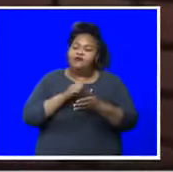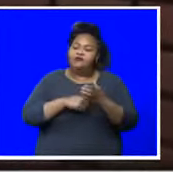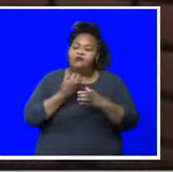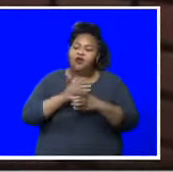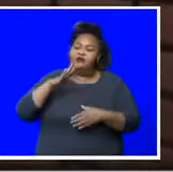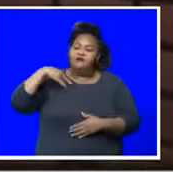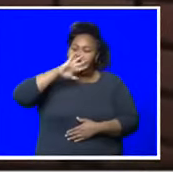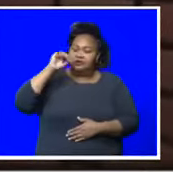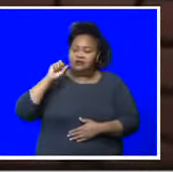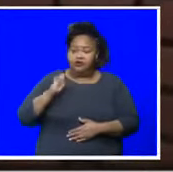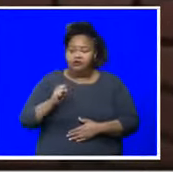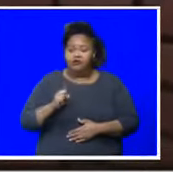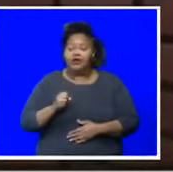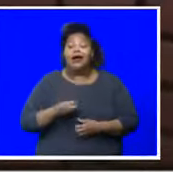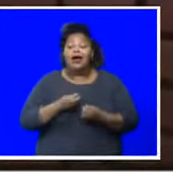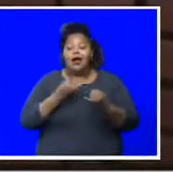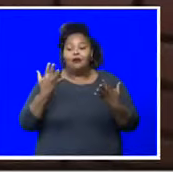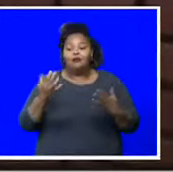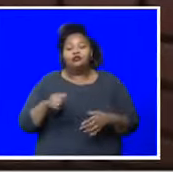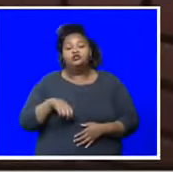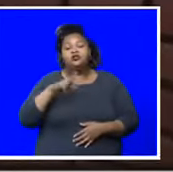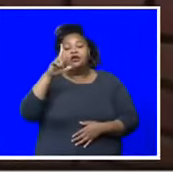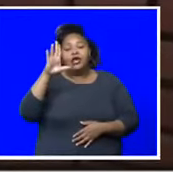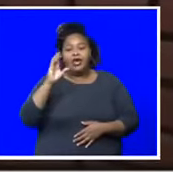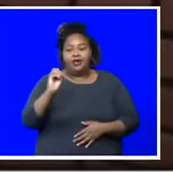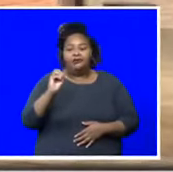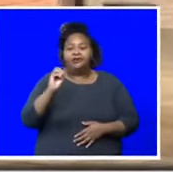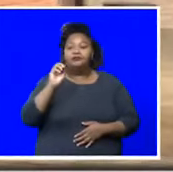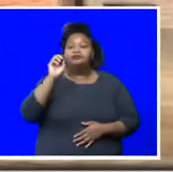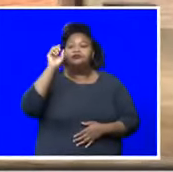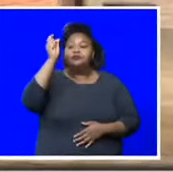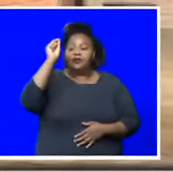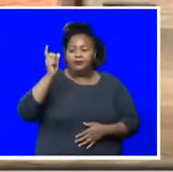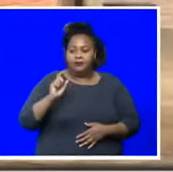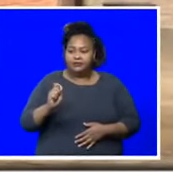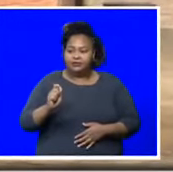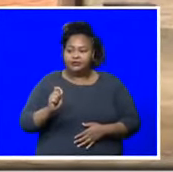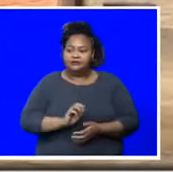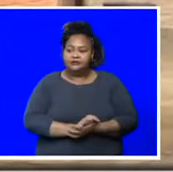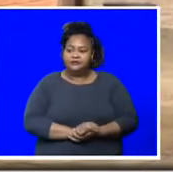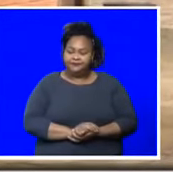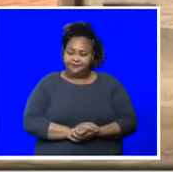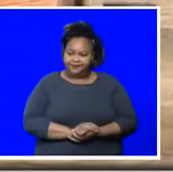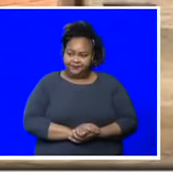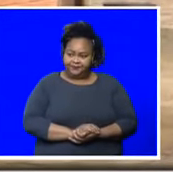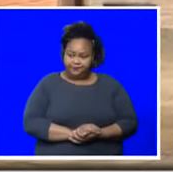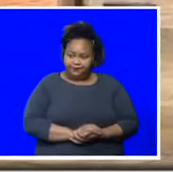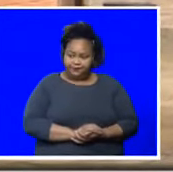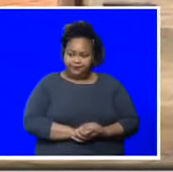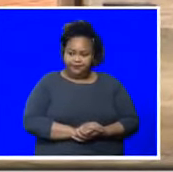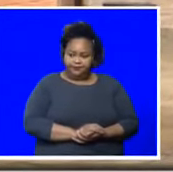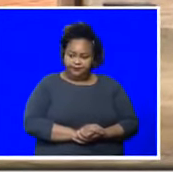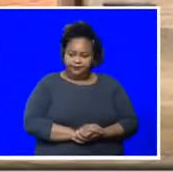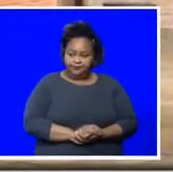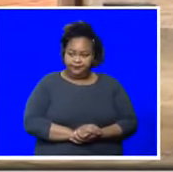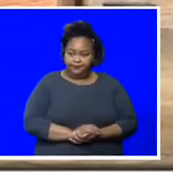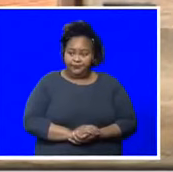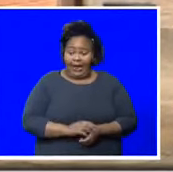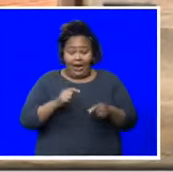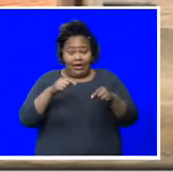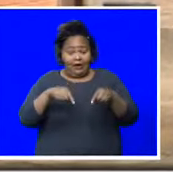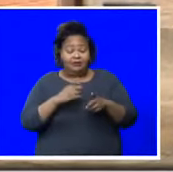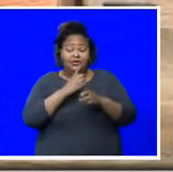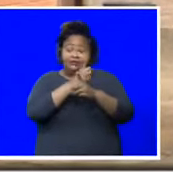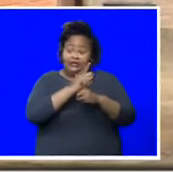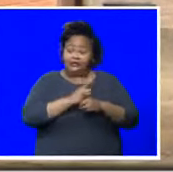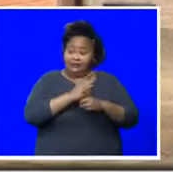Afrika. E approach yethu namuhla kahle sibuka import substitution la sithi khona singendani